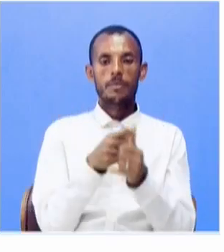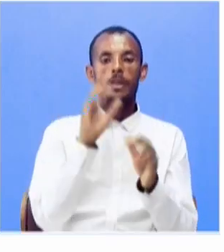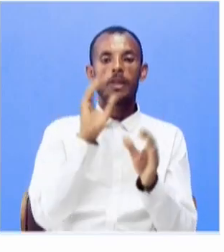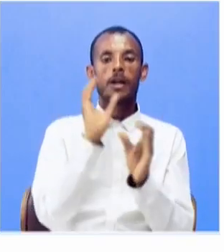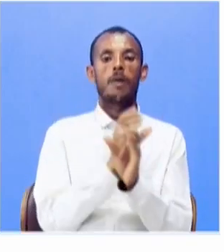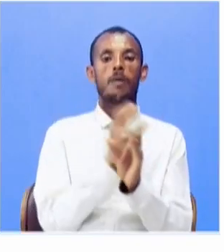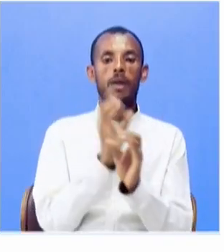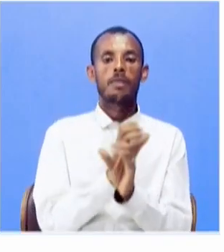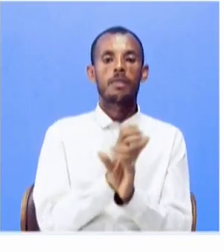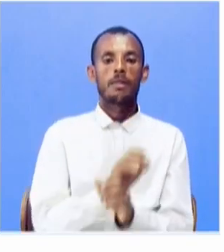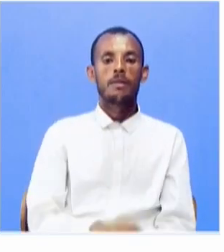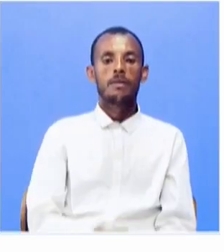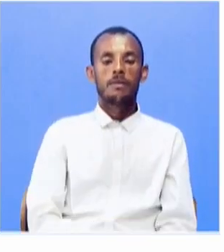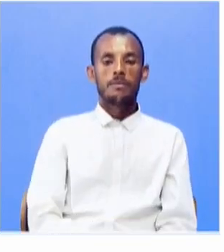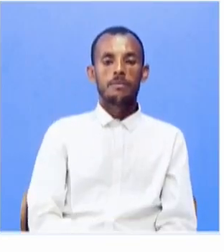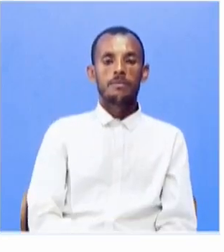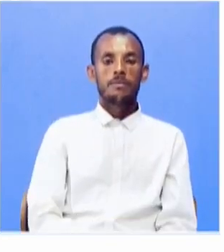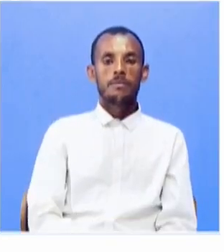Calculate